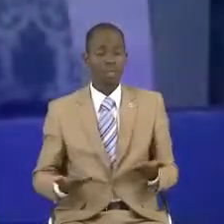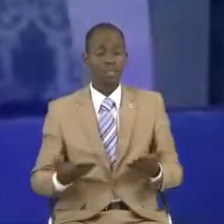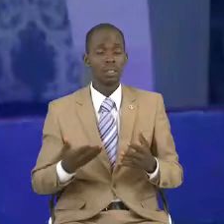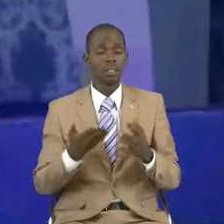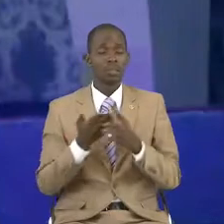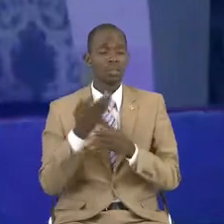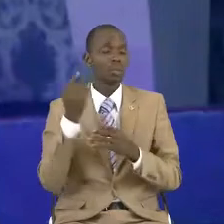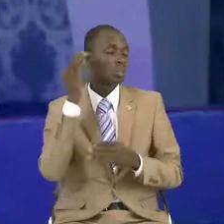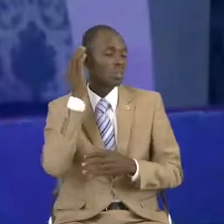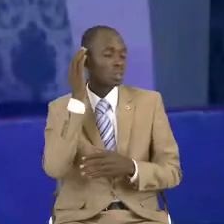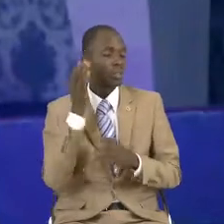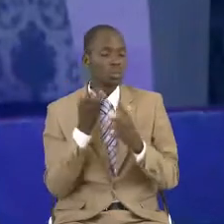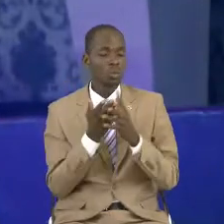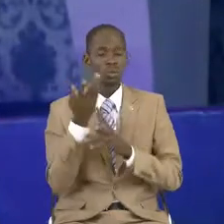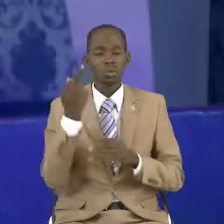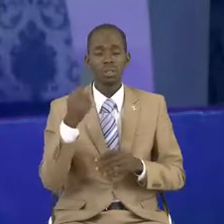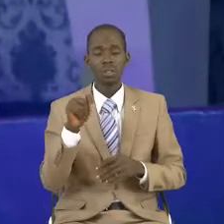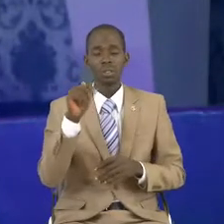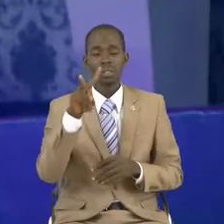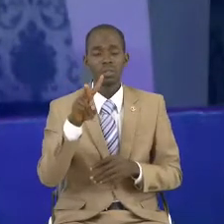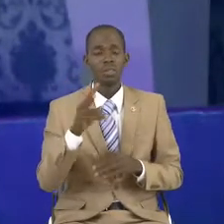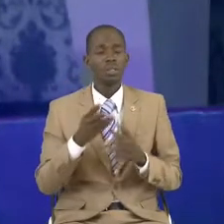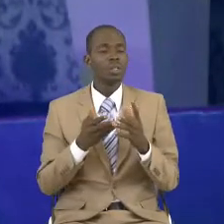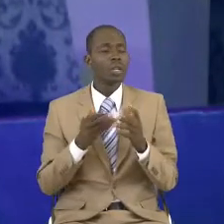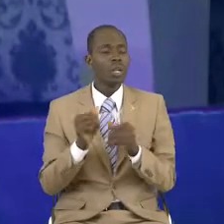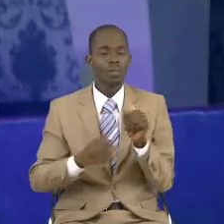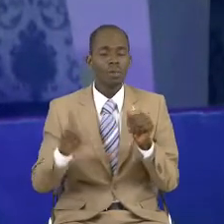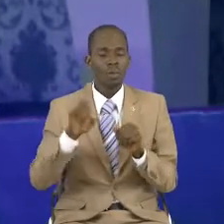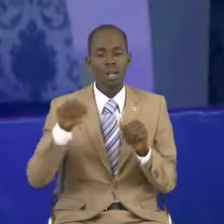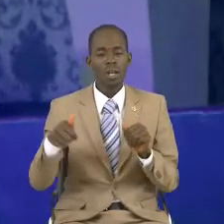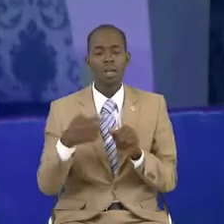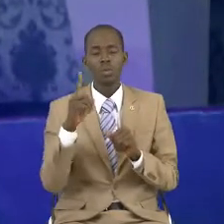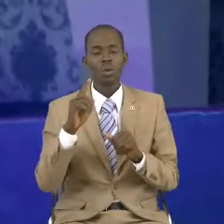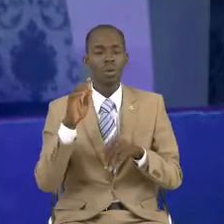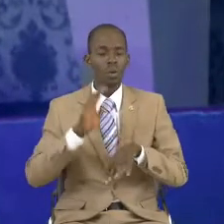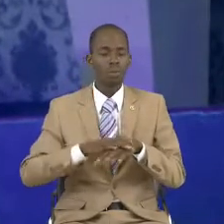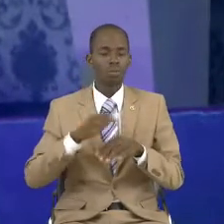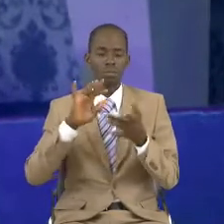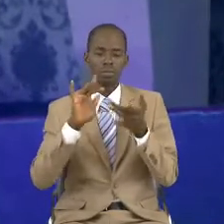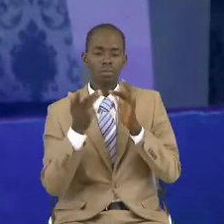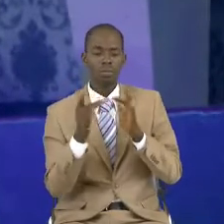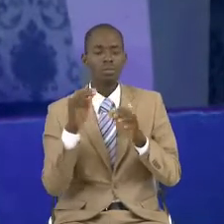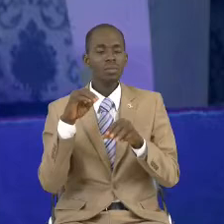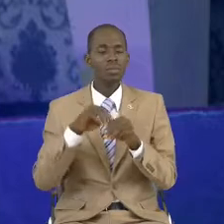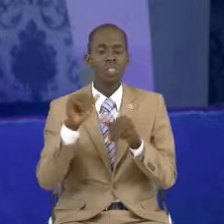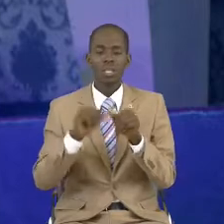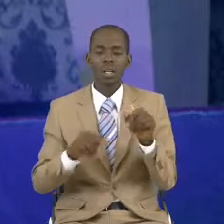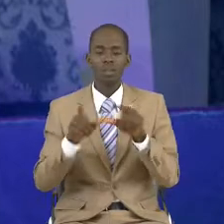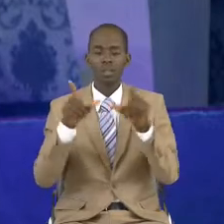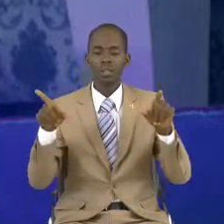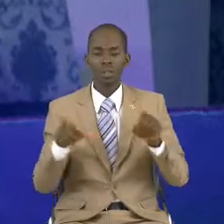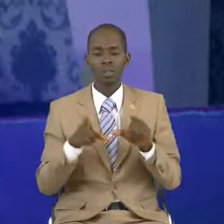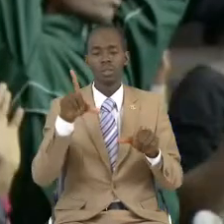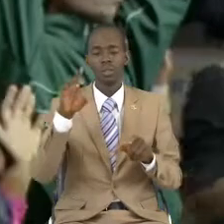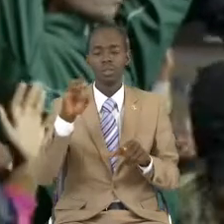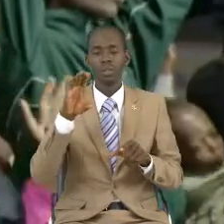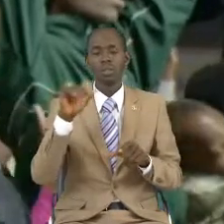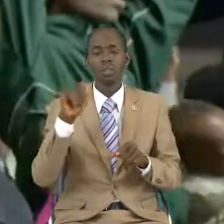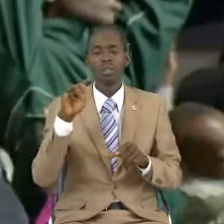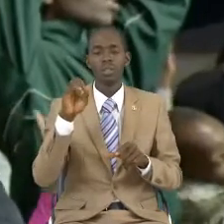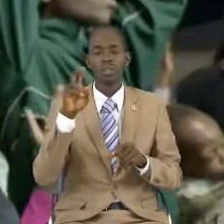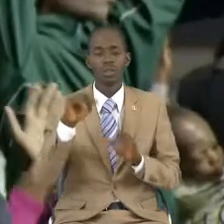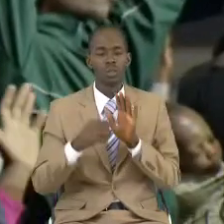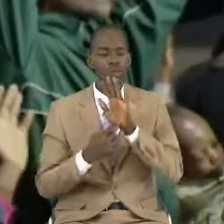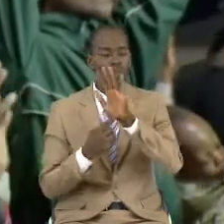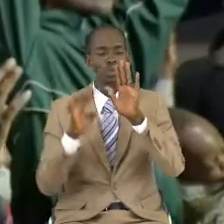over the television anywhere and everywhere online in every location right now manifest your power